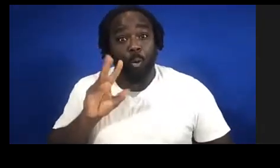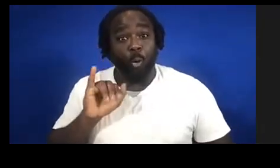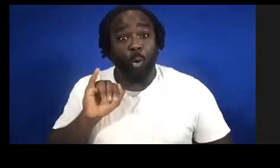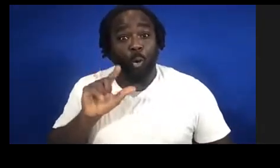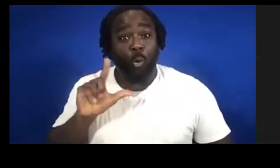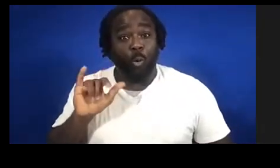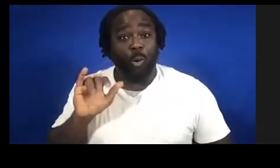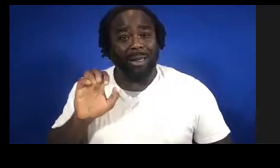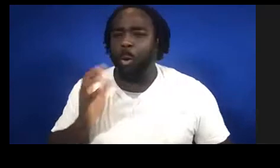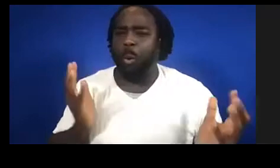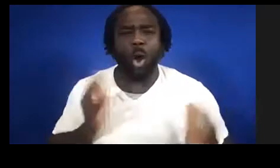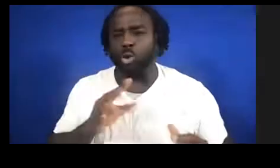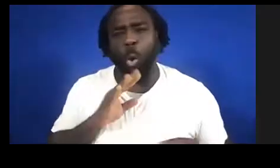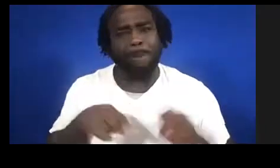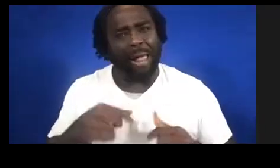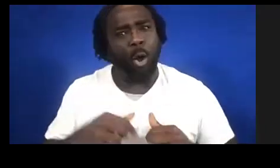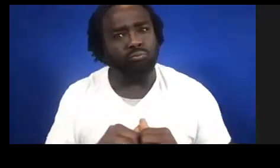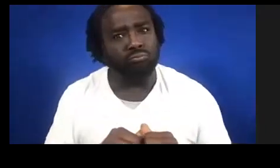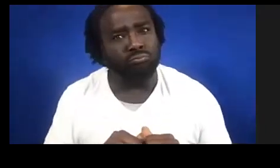Well,